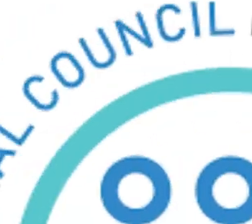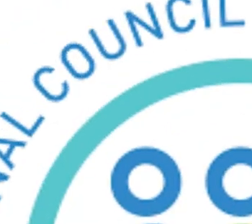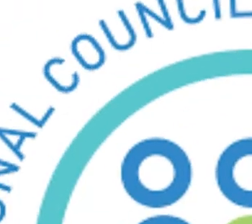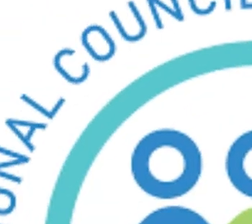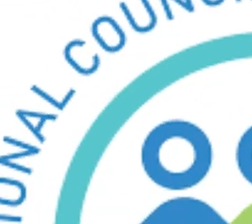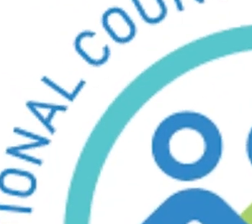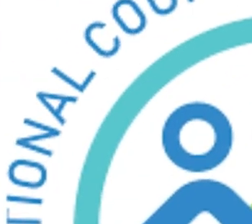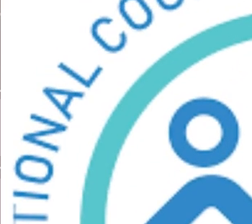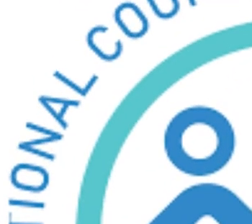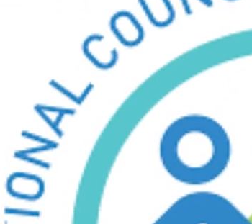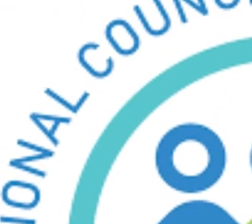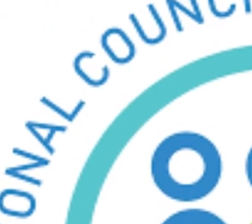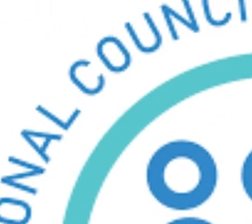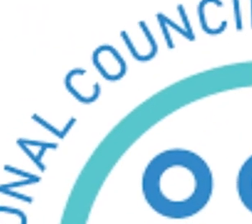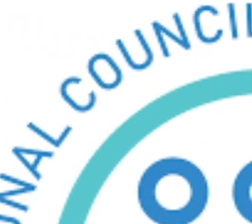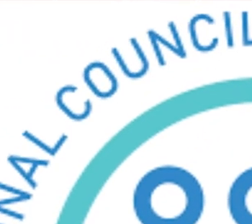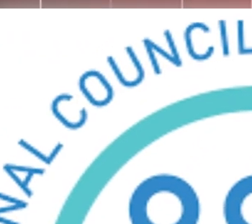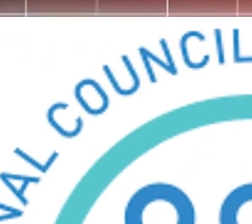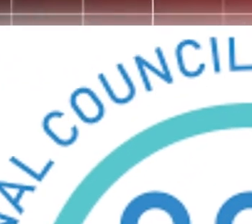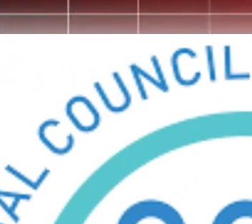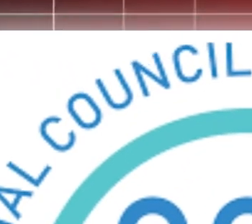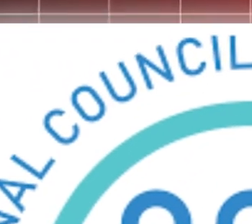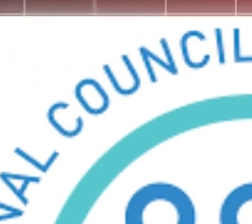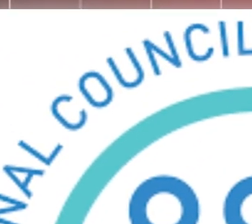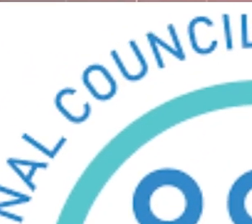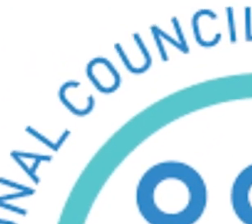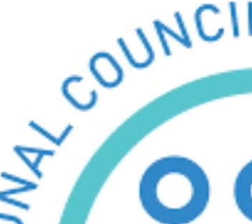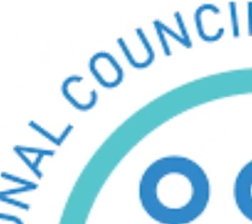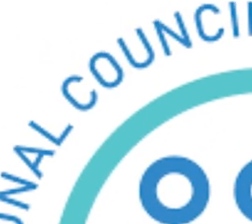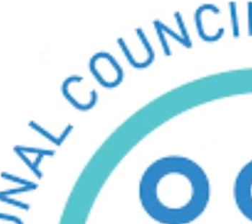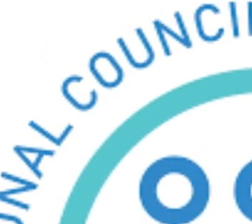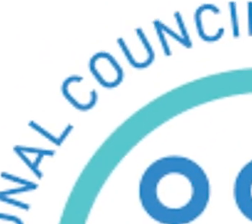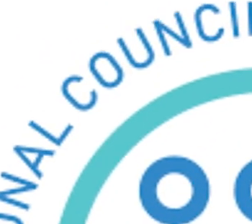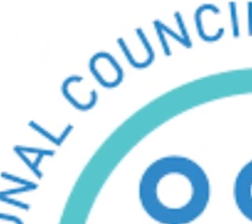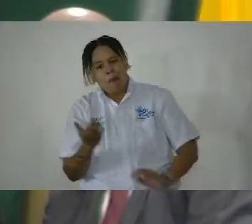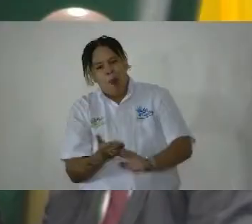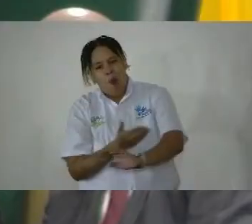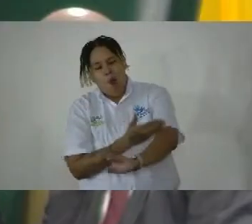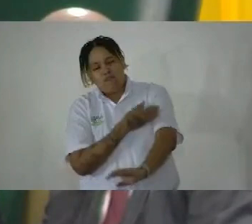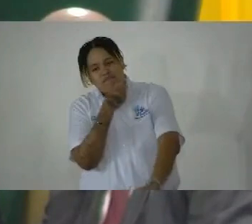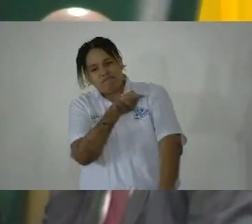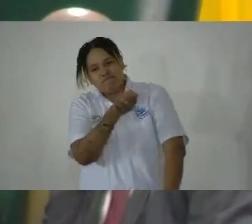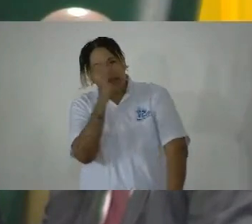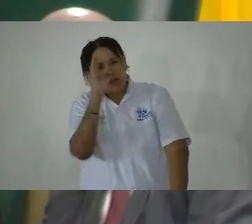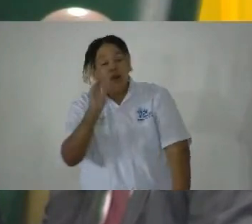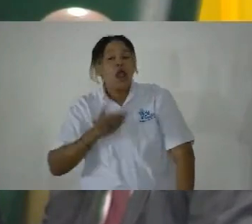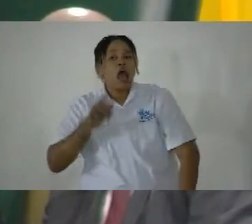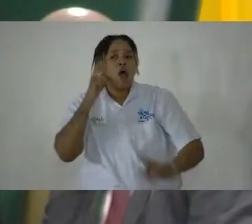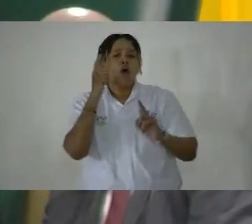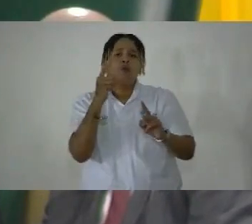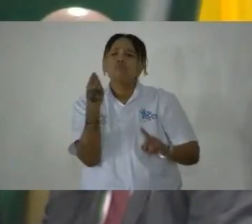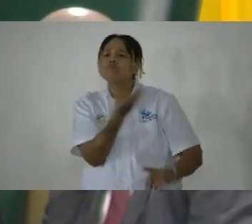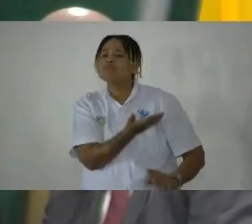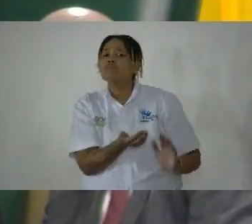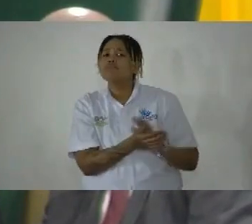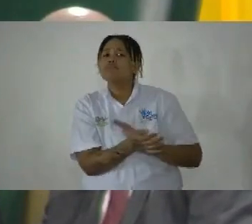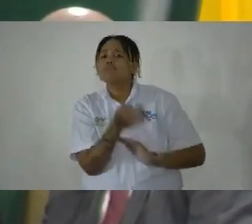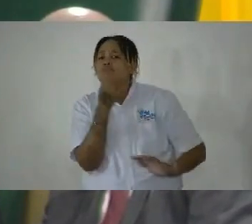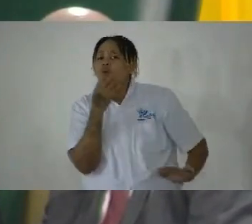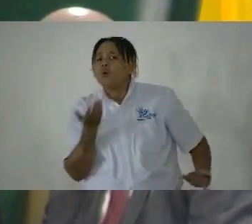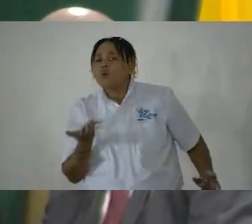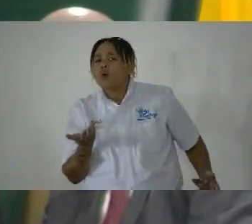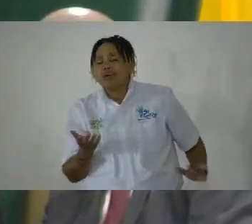NCSE, which is the National Council for Senior Citizens. Our goal is to equip it with the